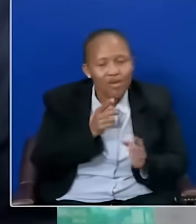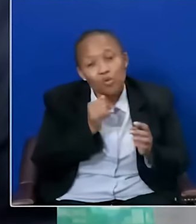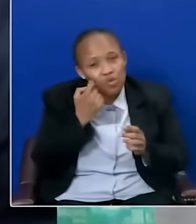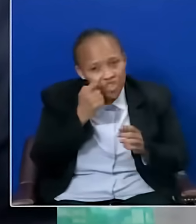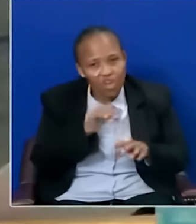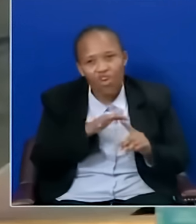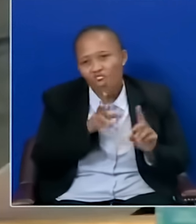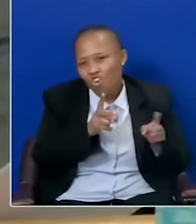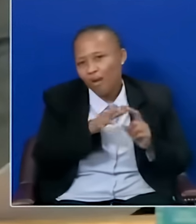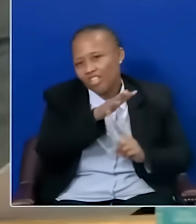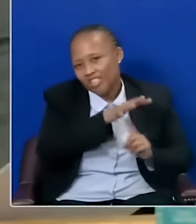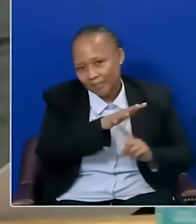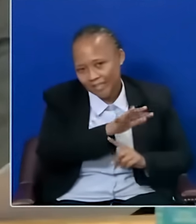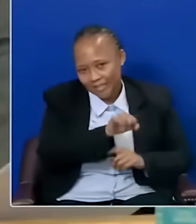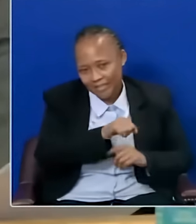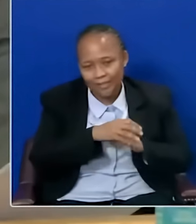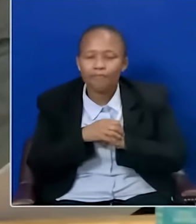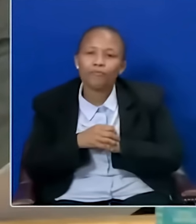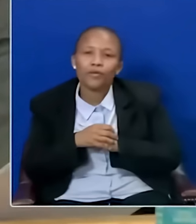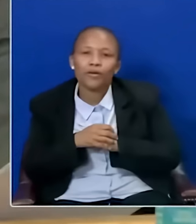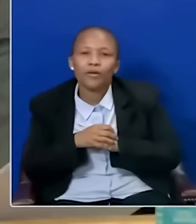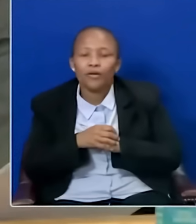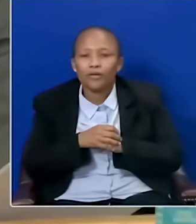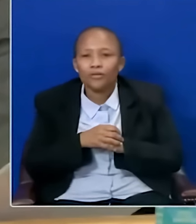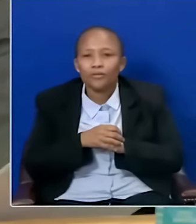Can we then move to the